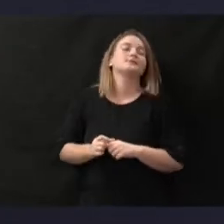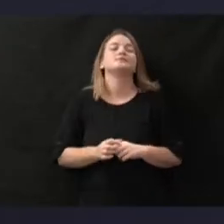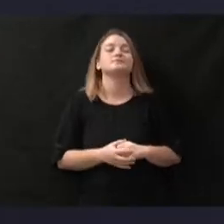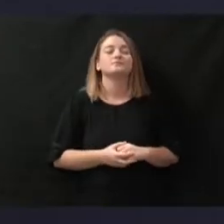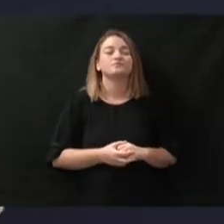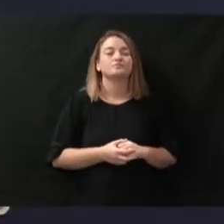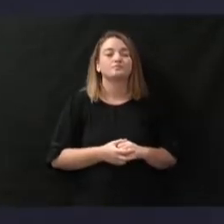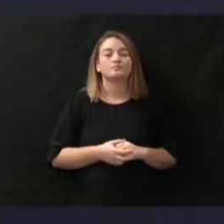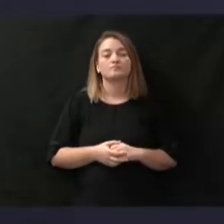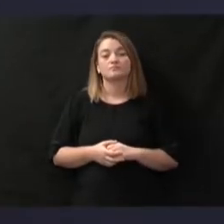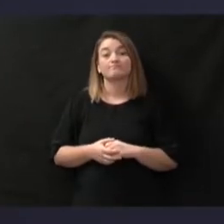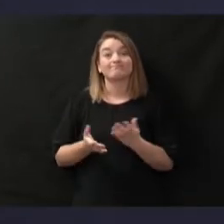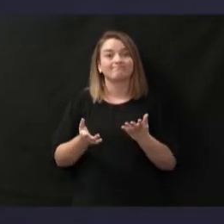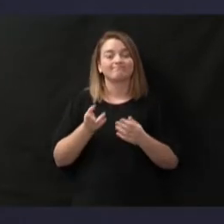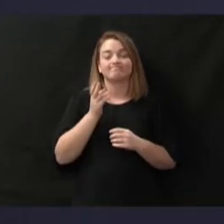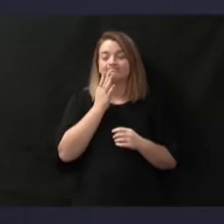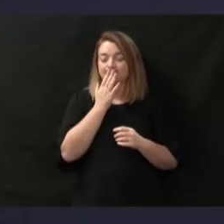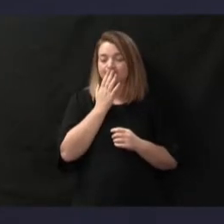Let's see.